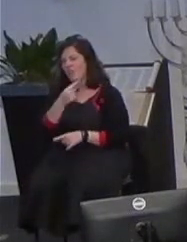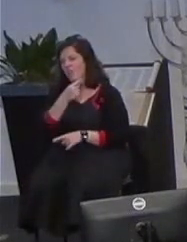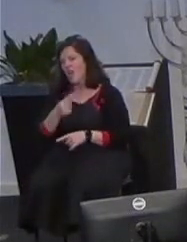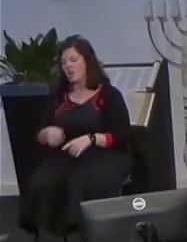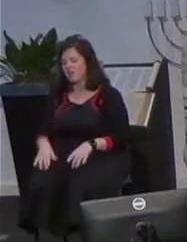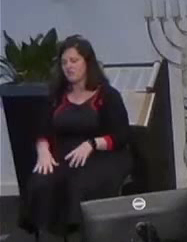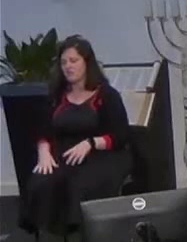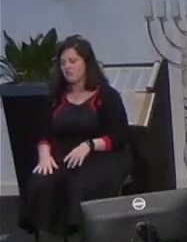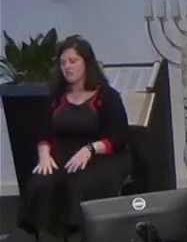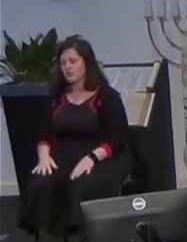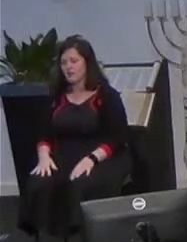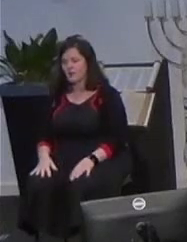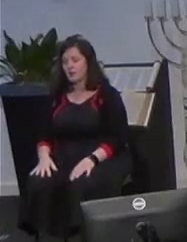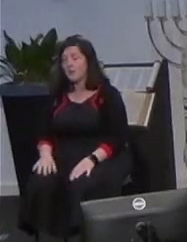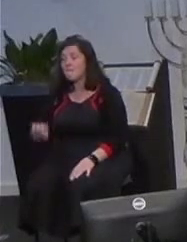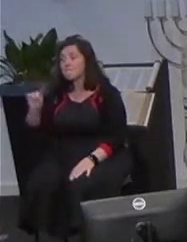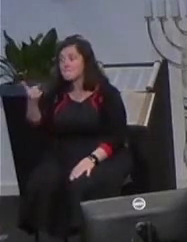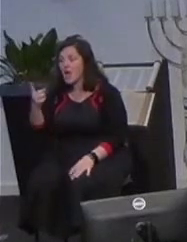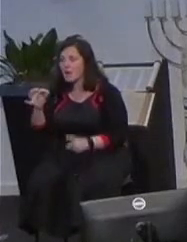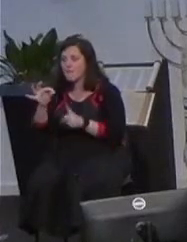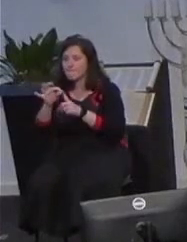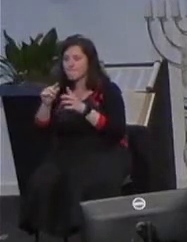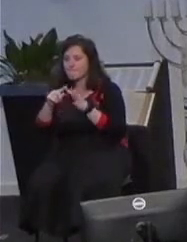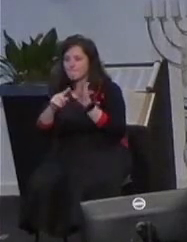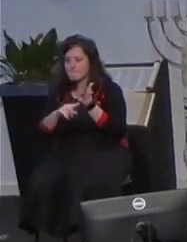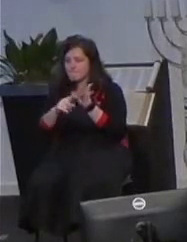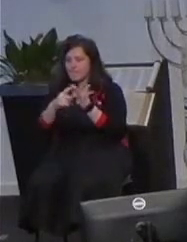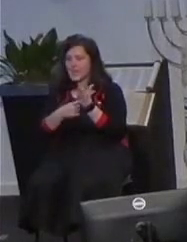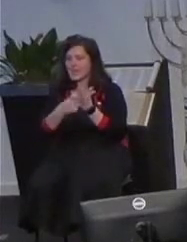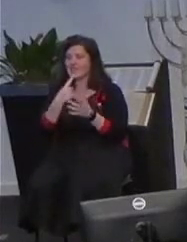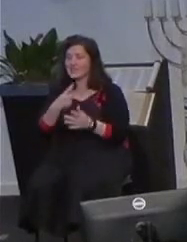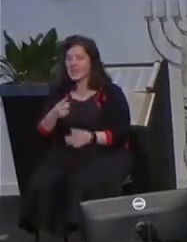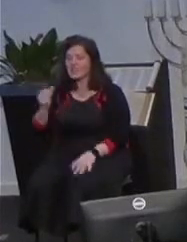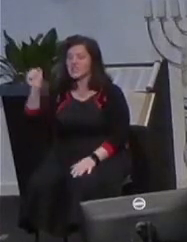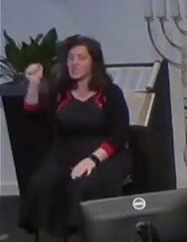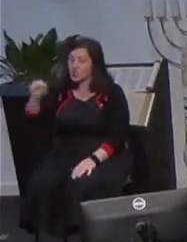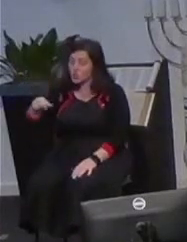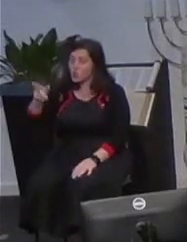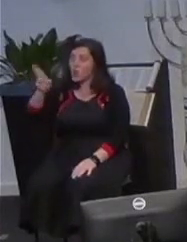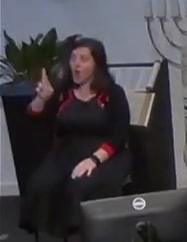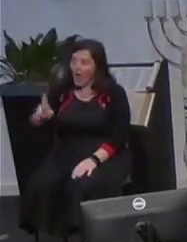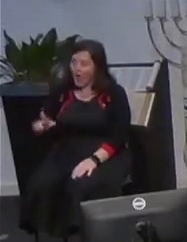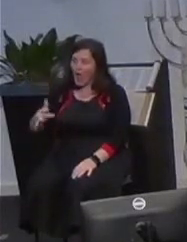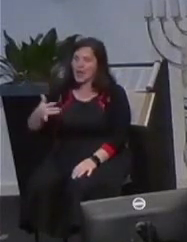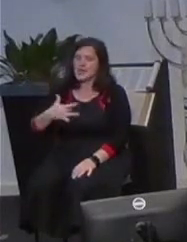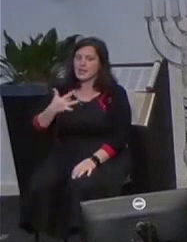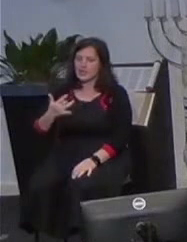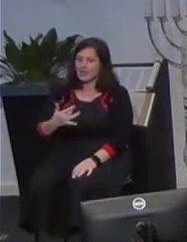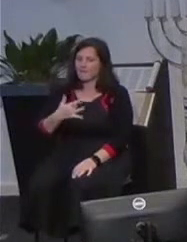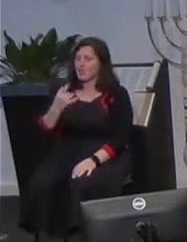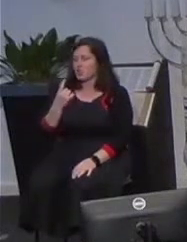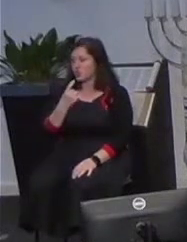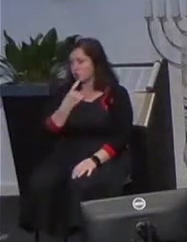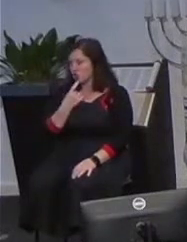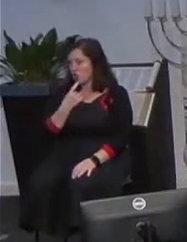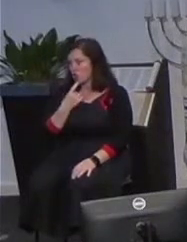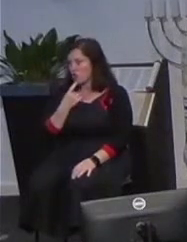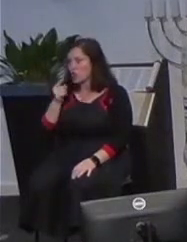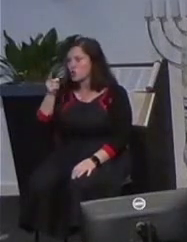And yet, Peter tells us that is exactly who we are. People who make the spiritual